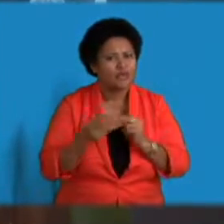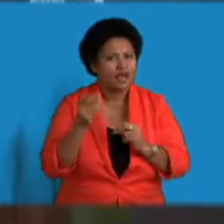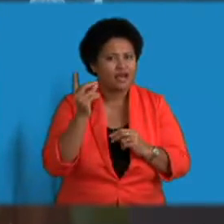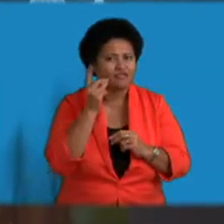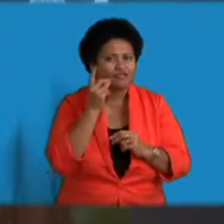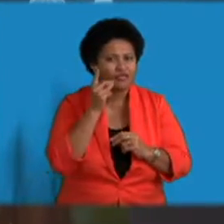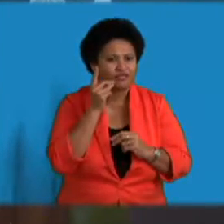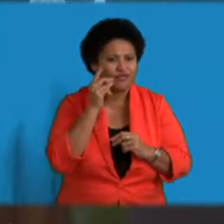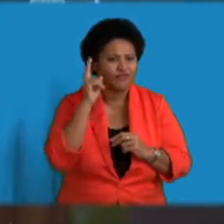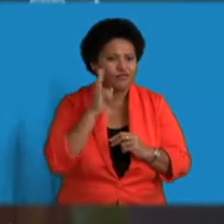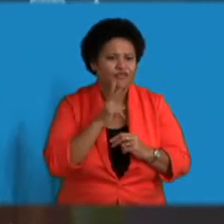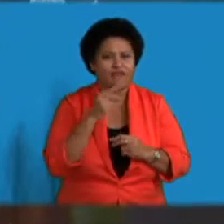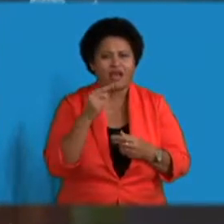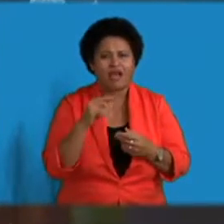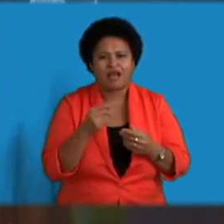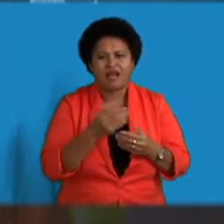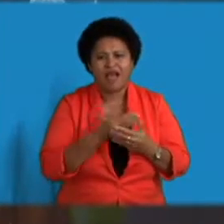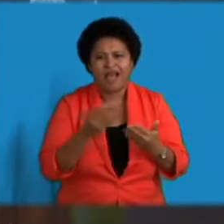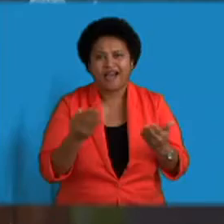could block those kind of